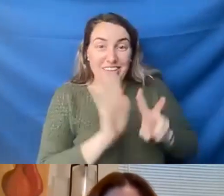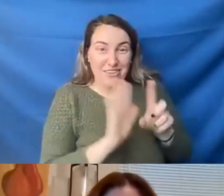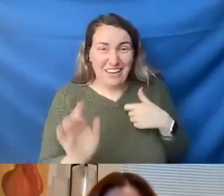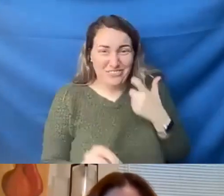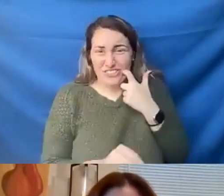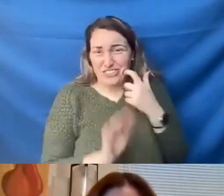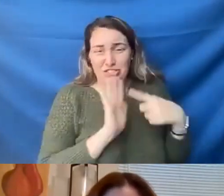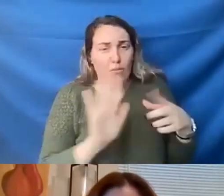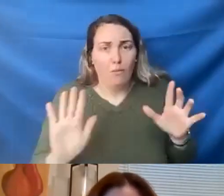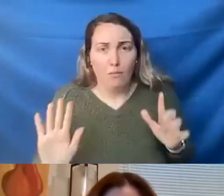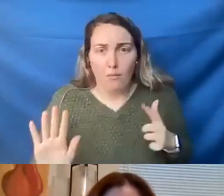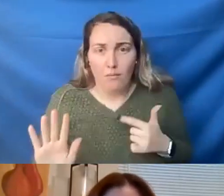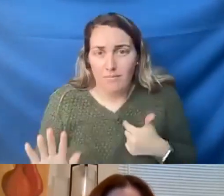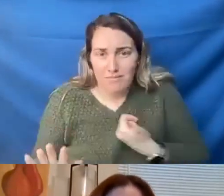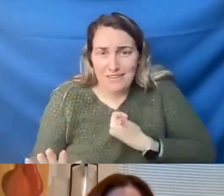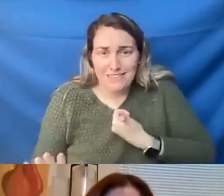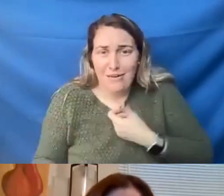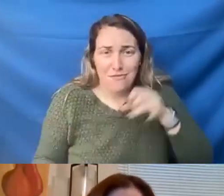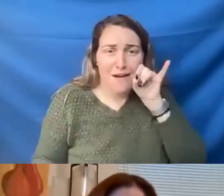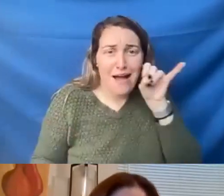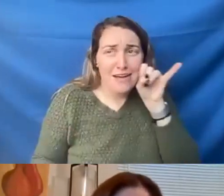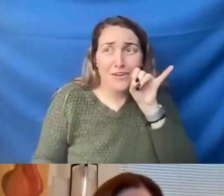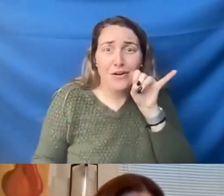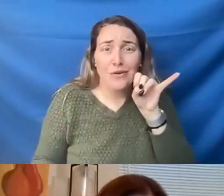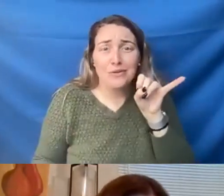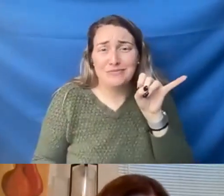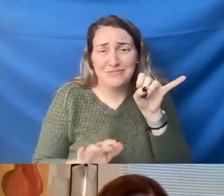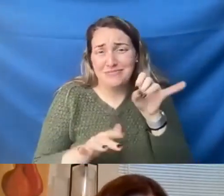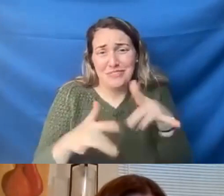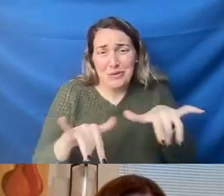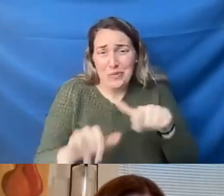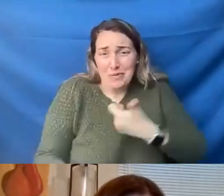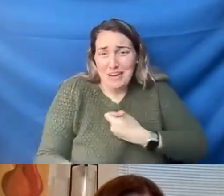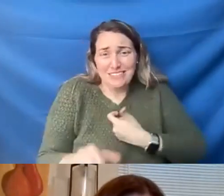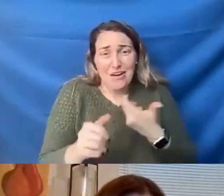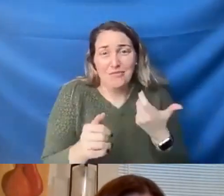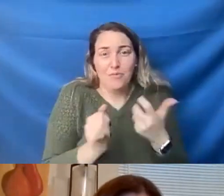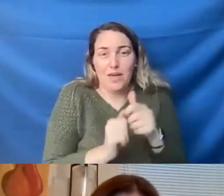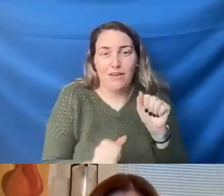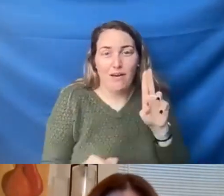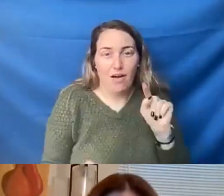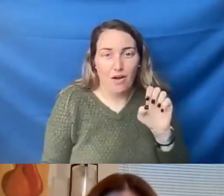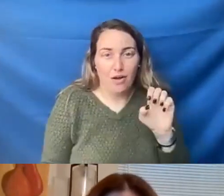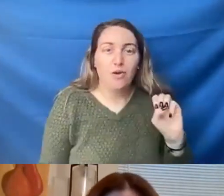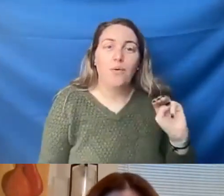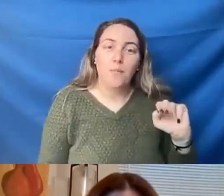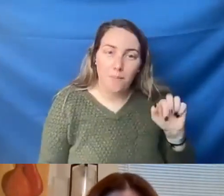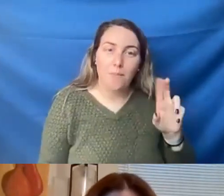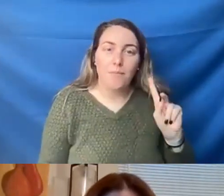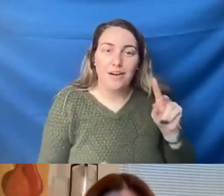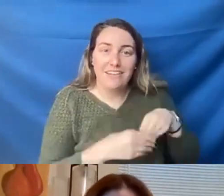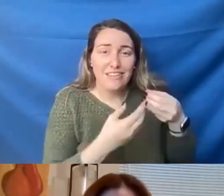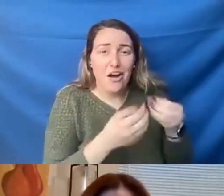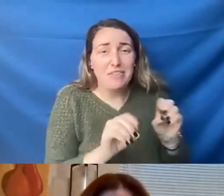just something I took on my iPhone of the AutoMark in our office. But the